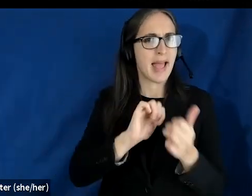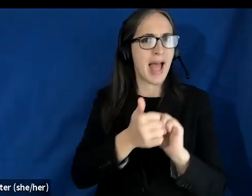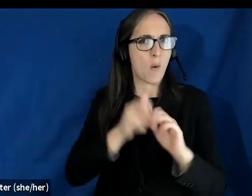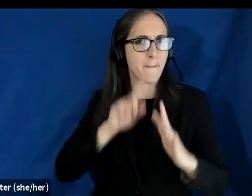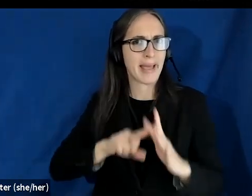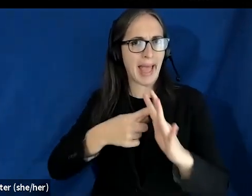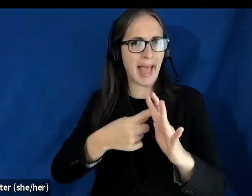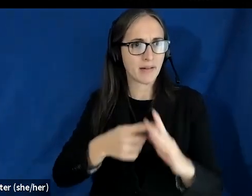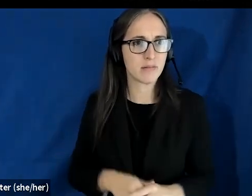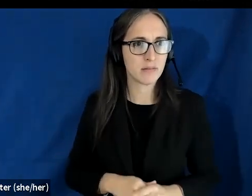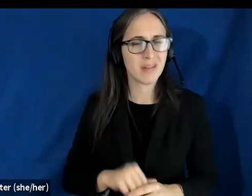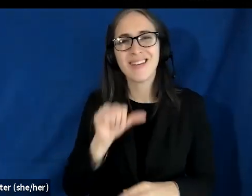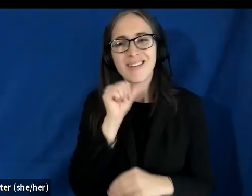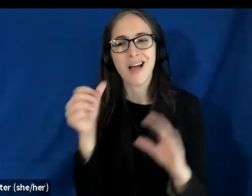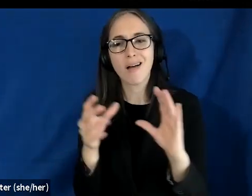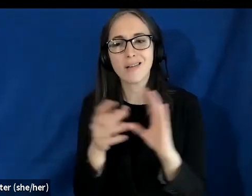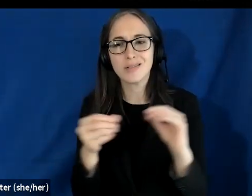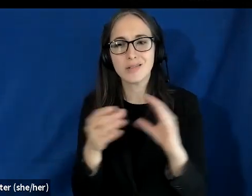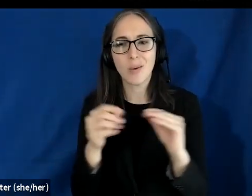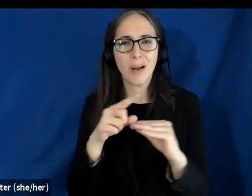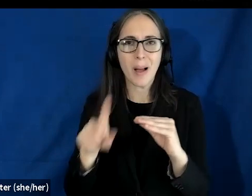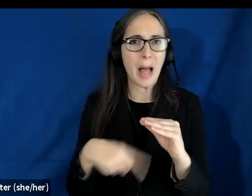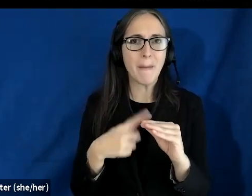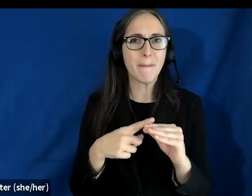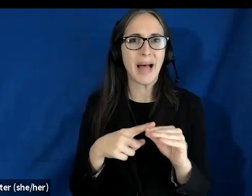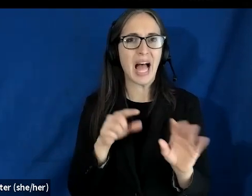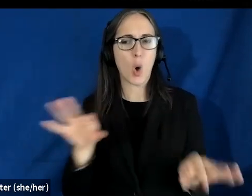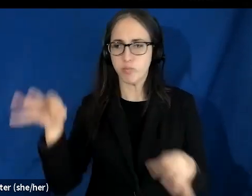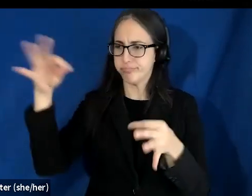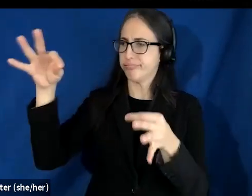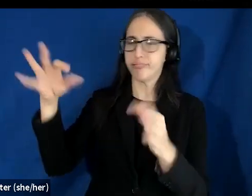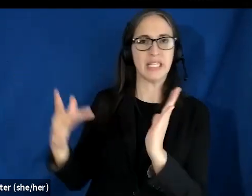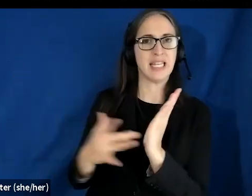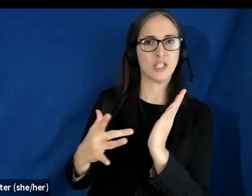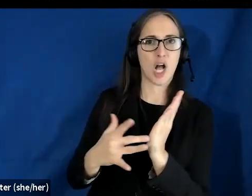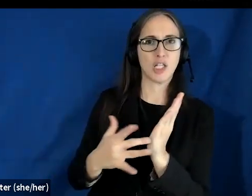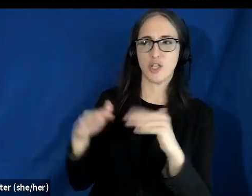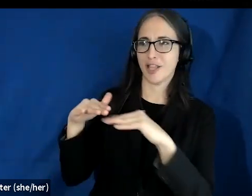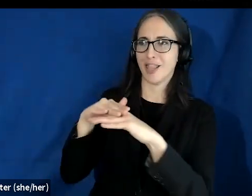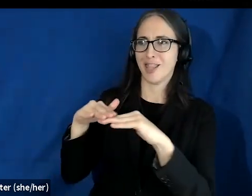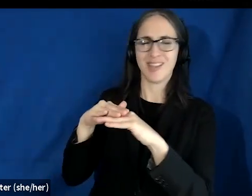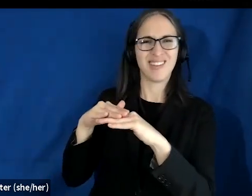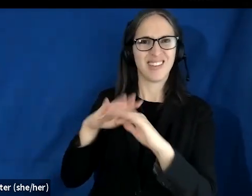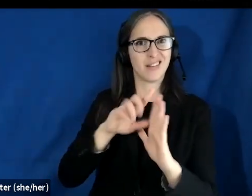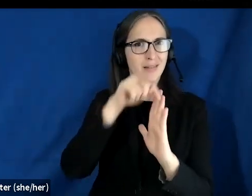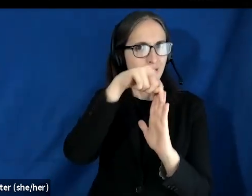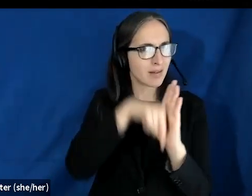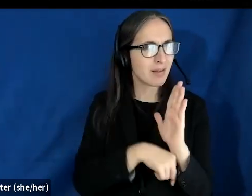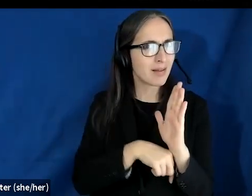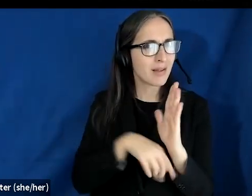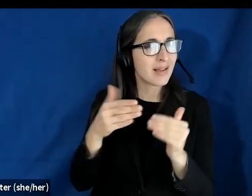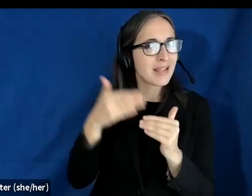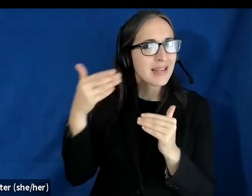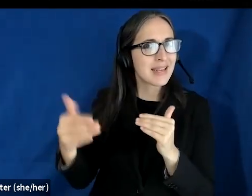just, a story about a piece of technology, but it's really about empowering the next generation of disabled